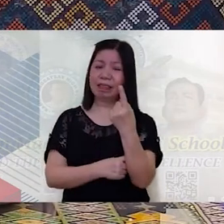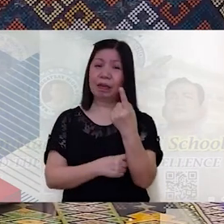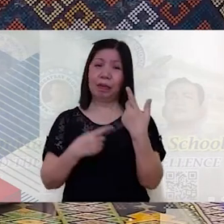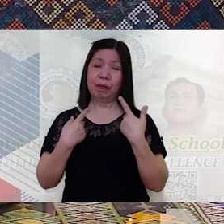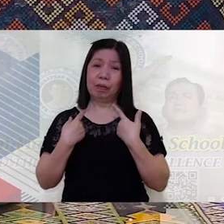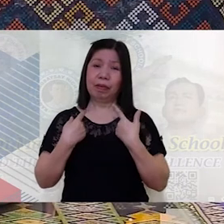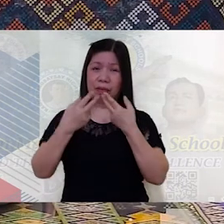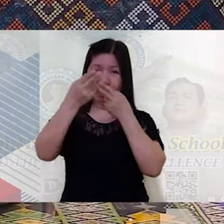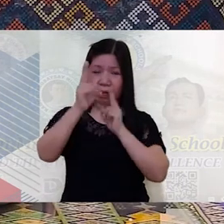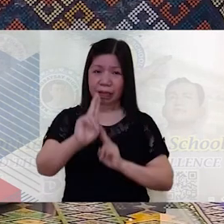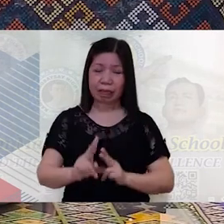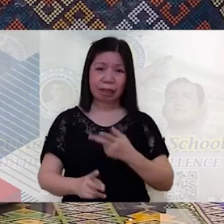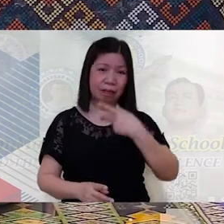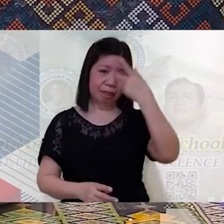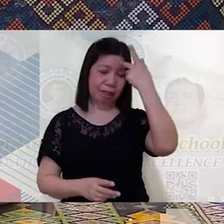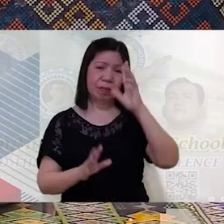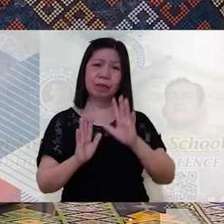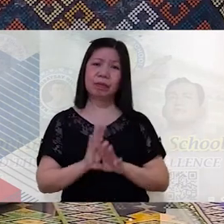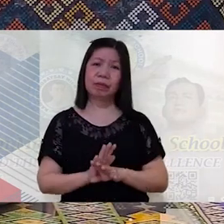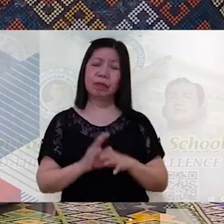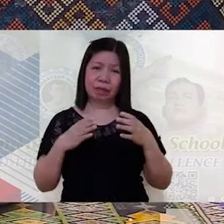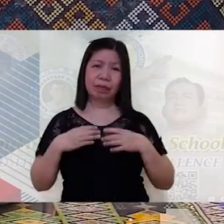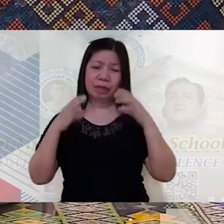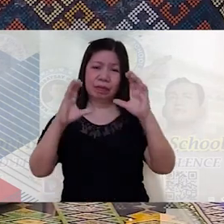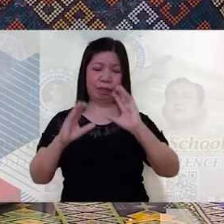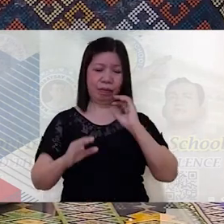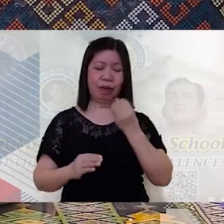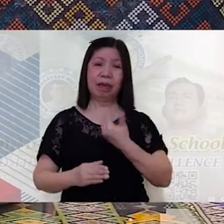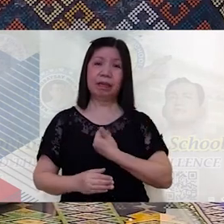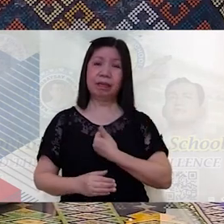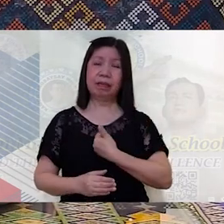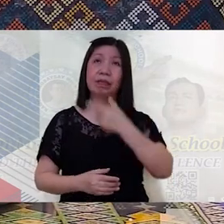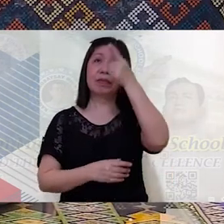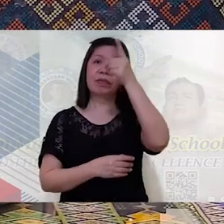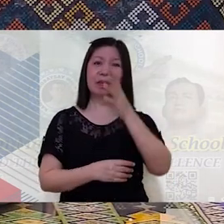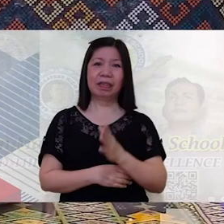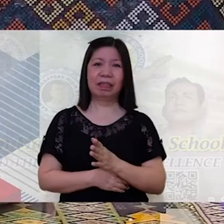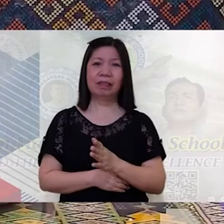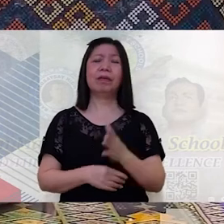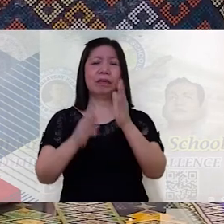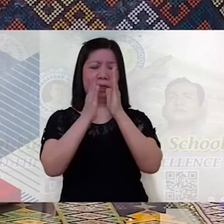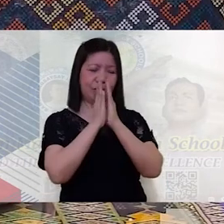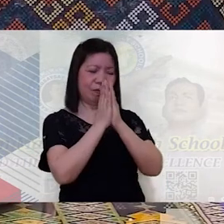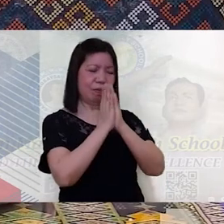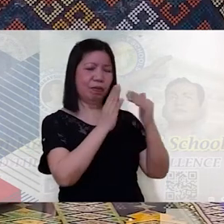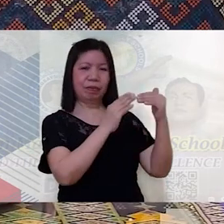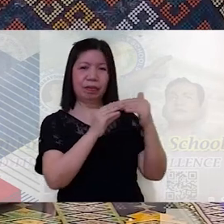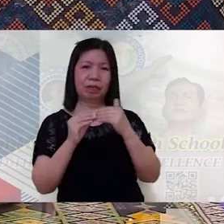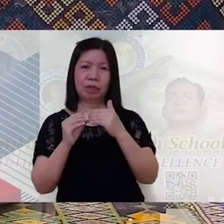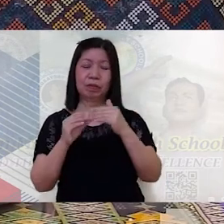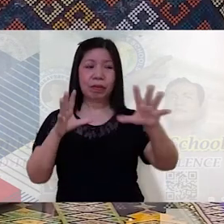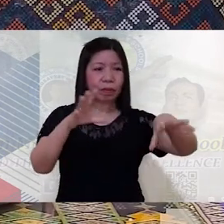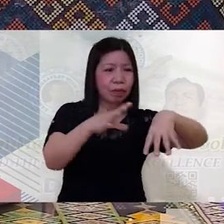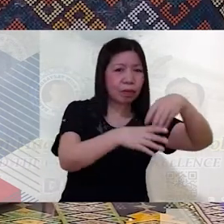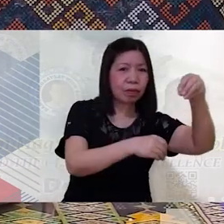had baccalaureate services where we committed ourselves to God and we prayed for guidance when we